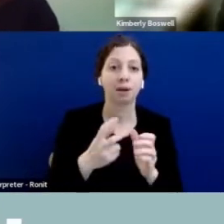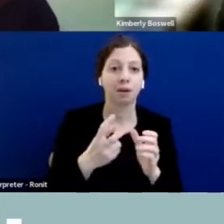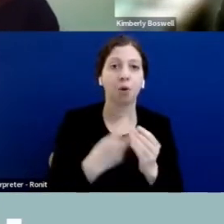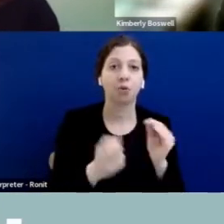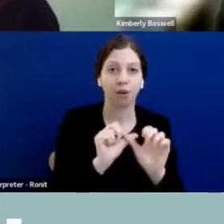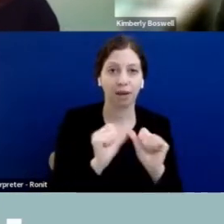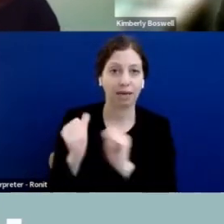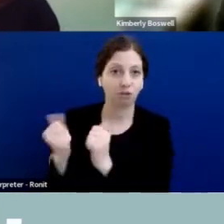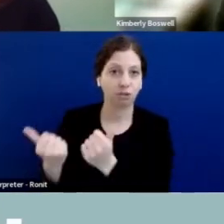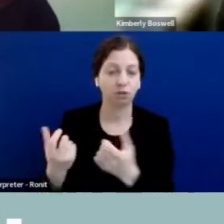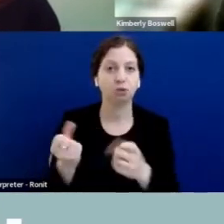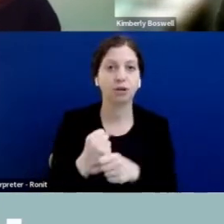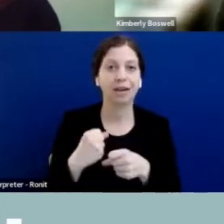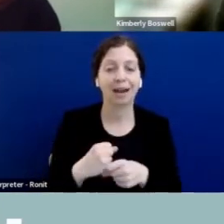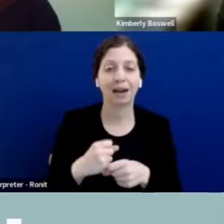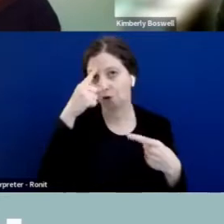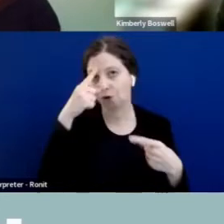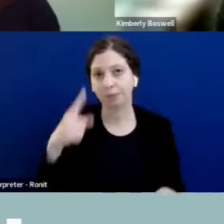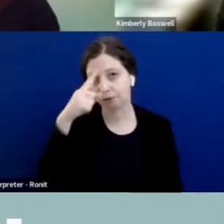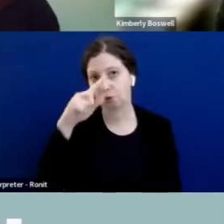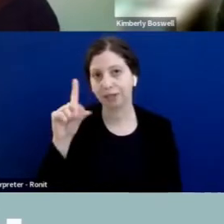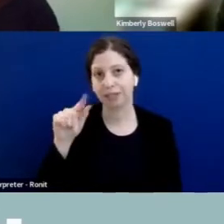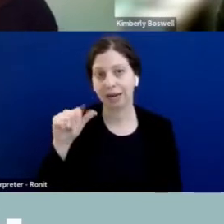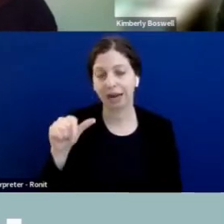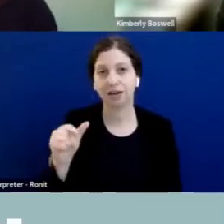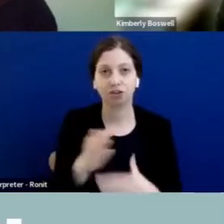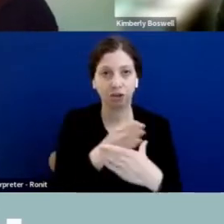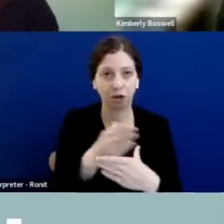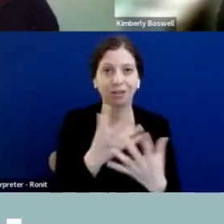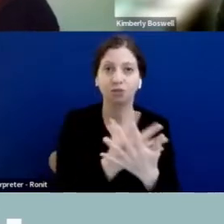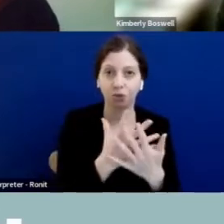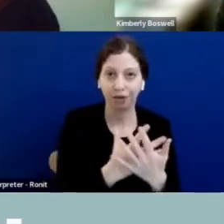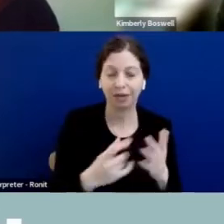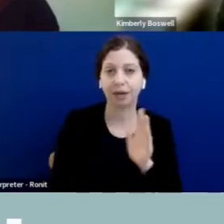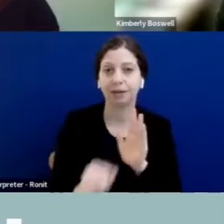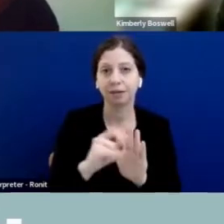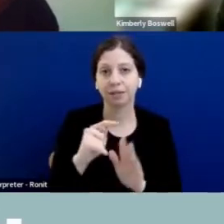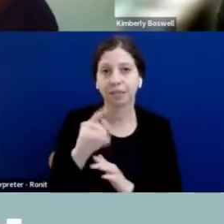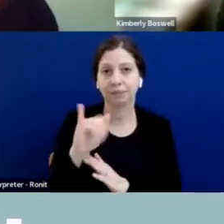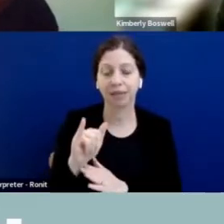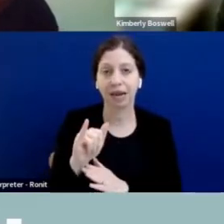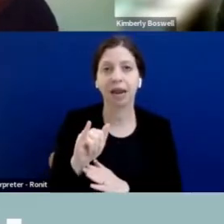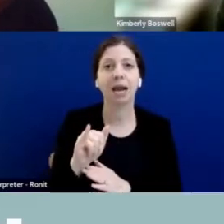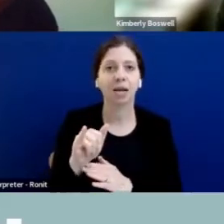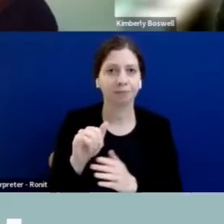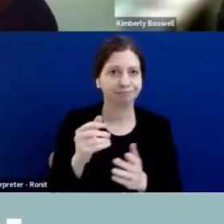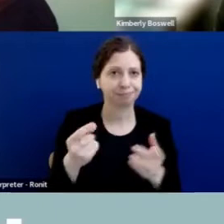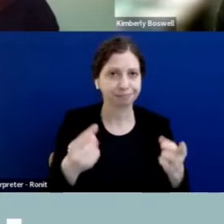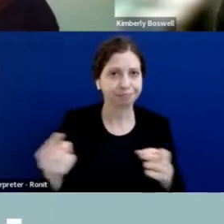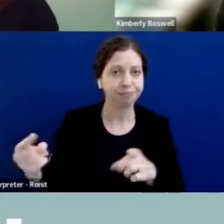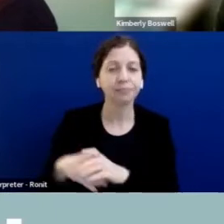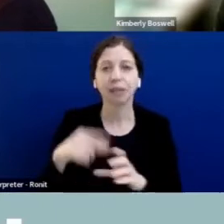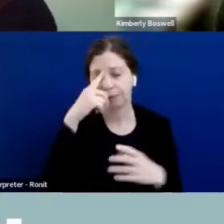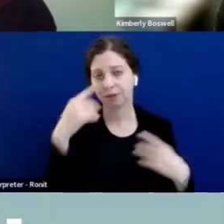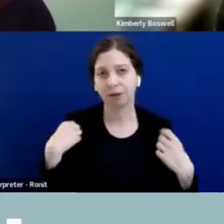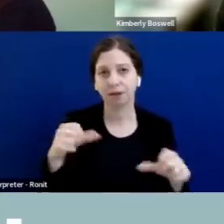an agreement for data sharing so that we could screen, we could identify TBI prevalence inside the mental health system